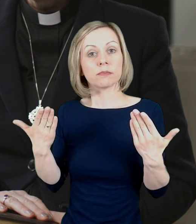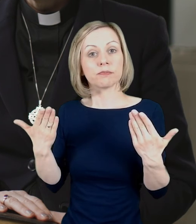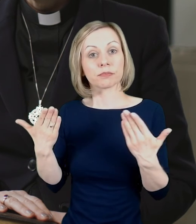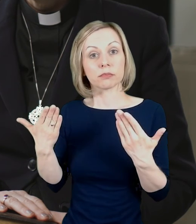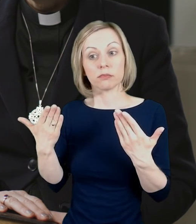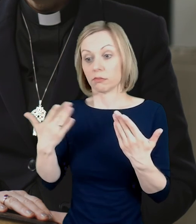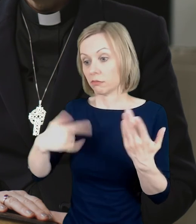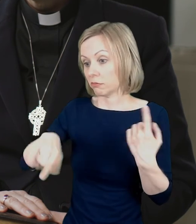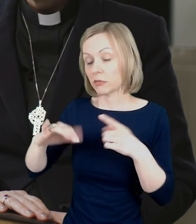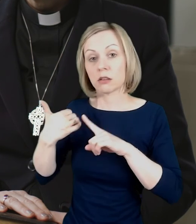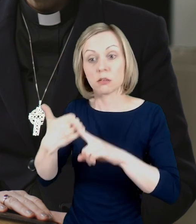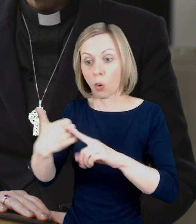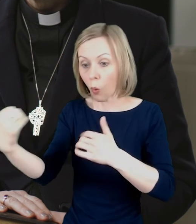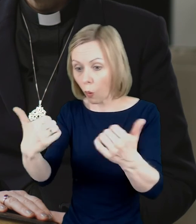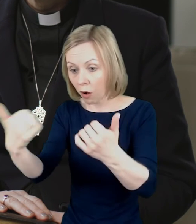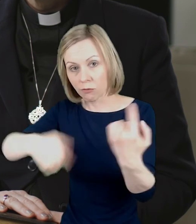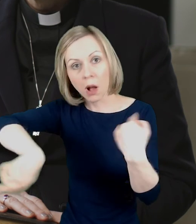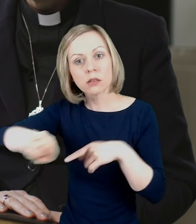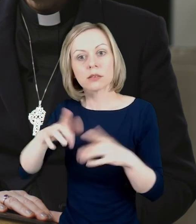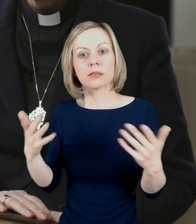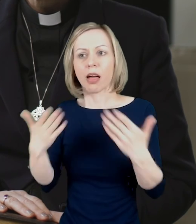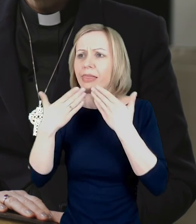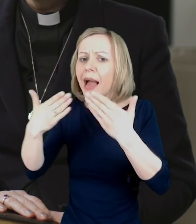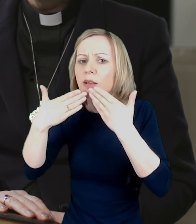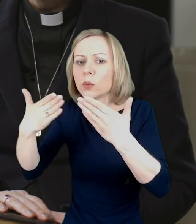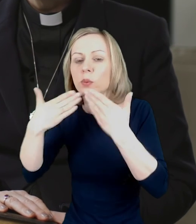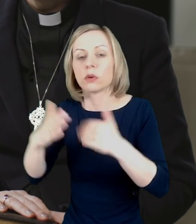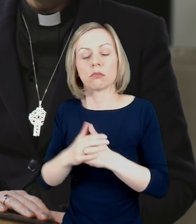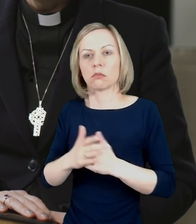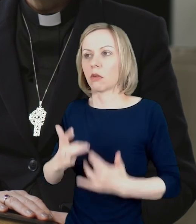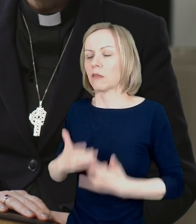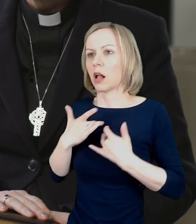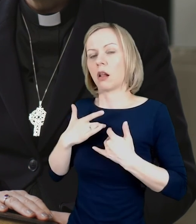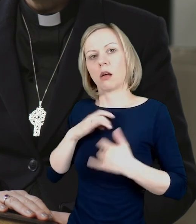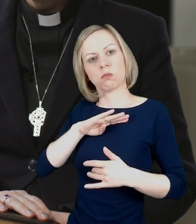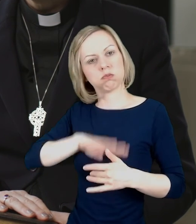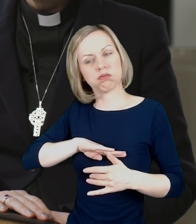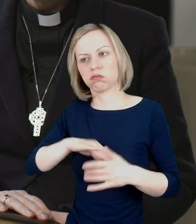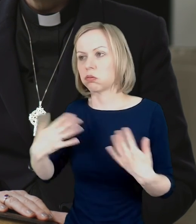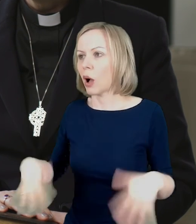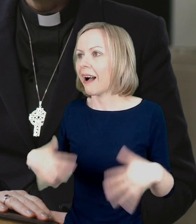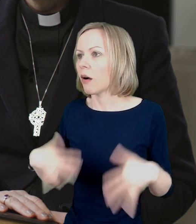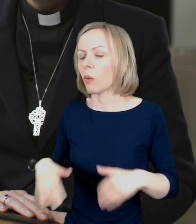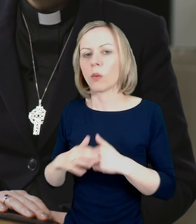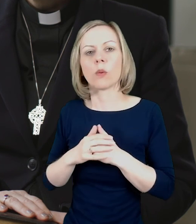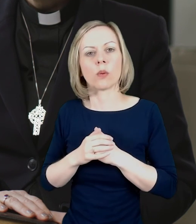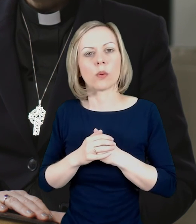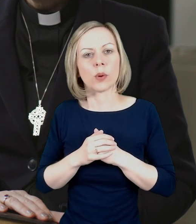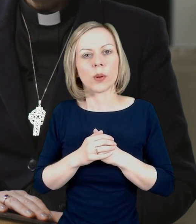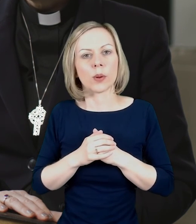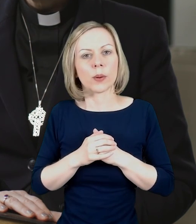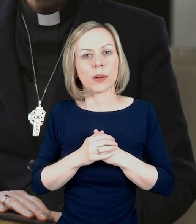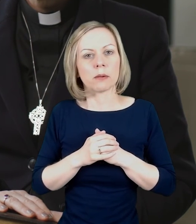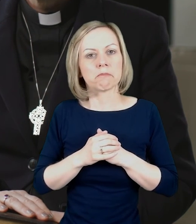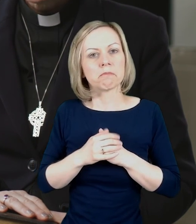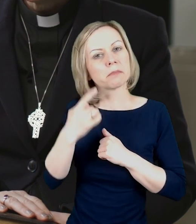they were given, and it was quite humbling, really. So I think to count